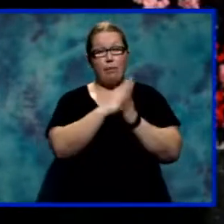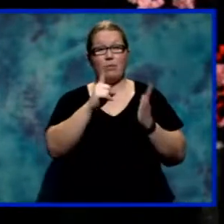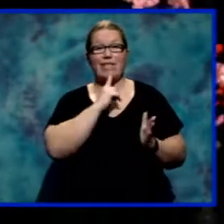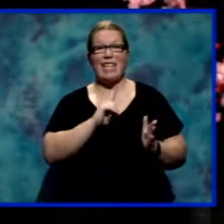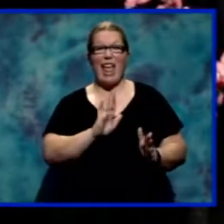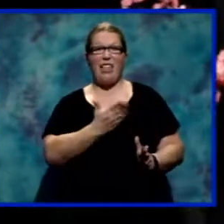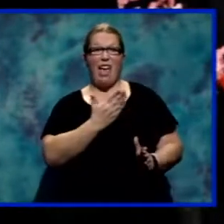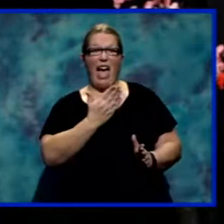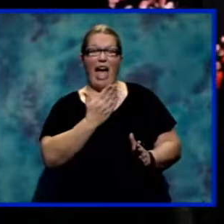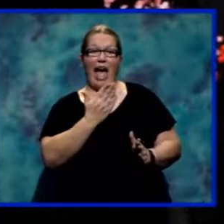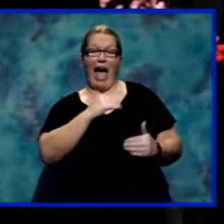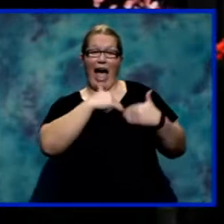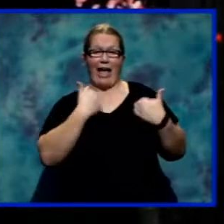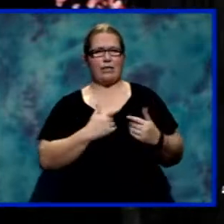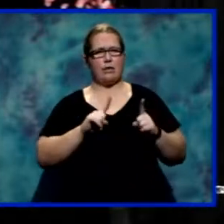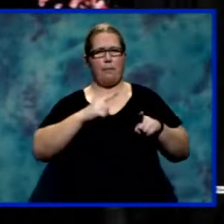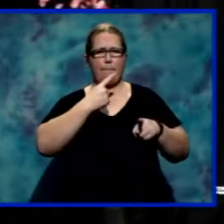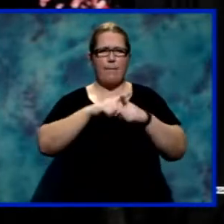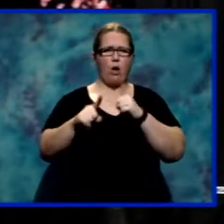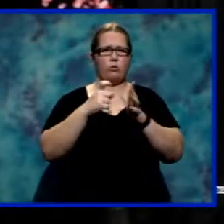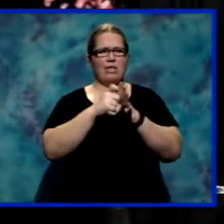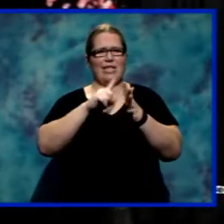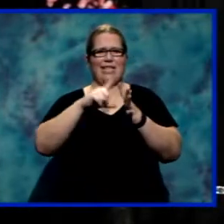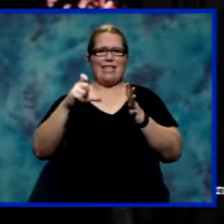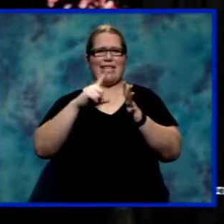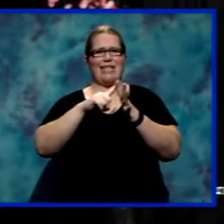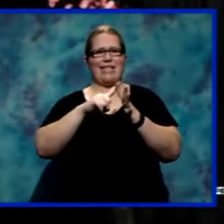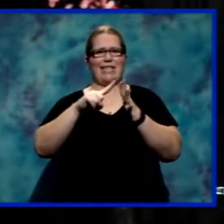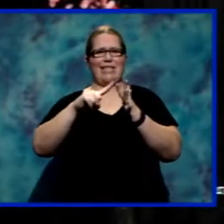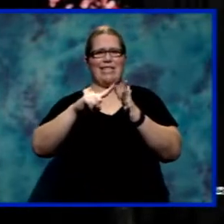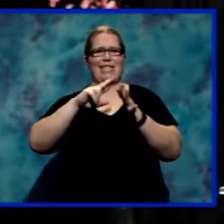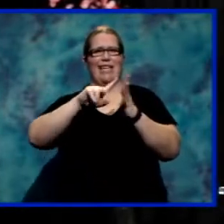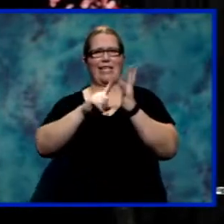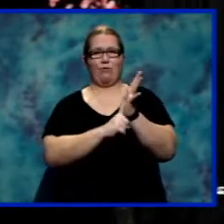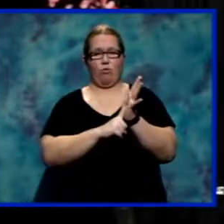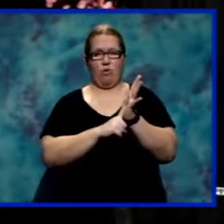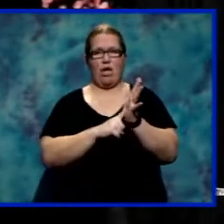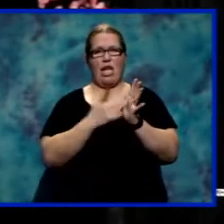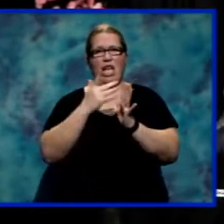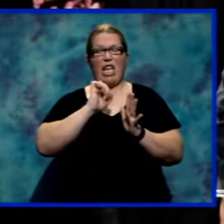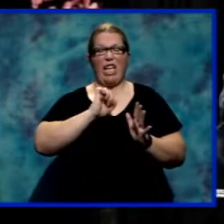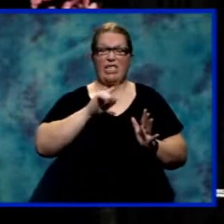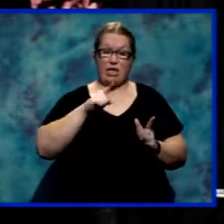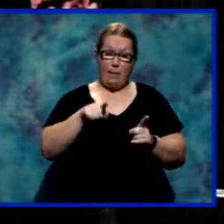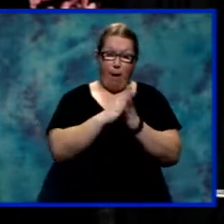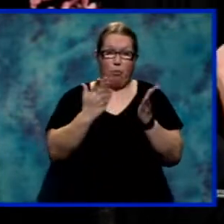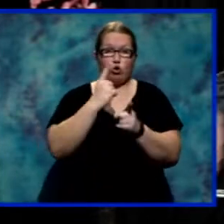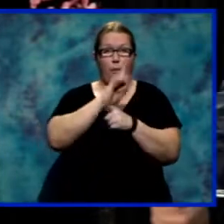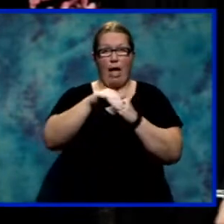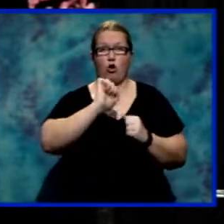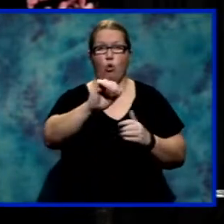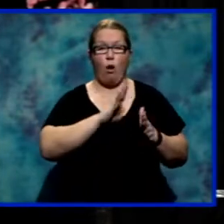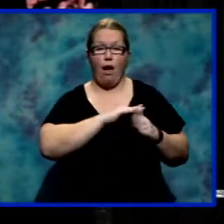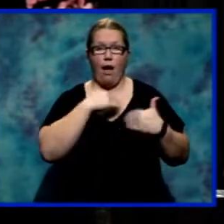is the most deceitful of all things. That's your heart, the Bible's talking about. That's my